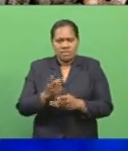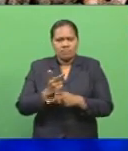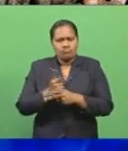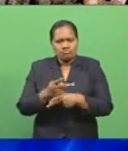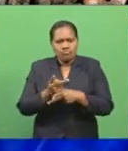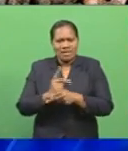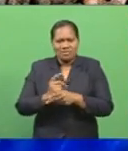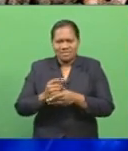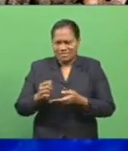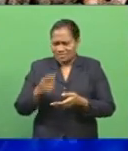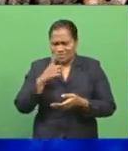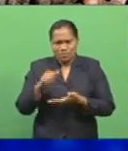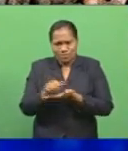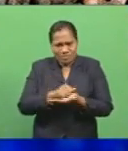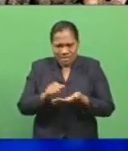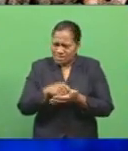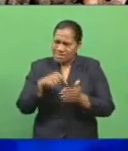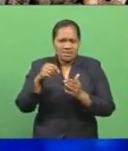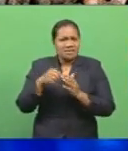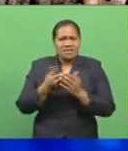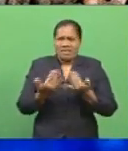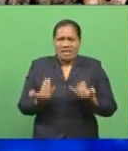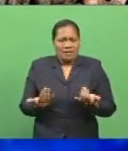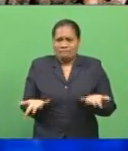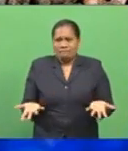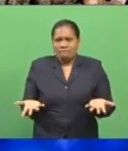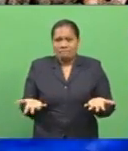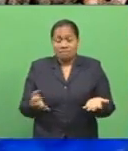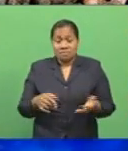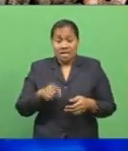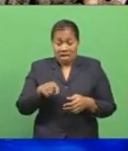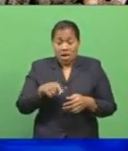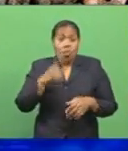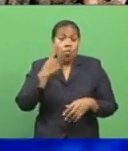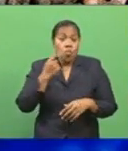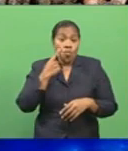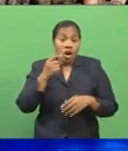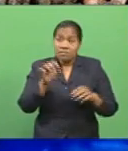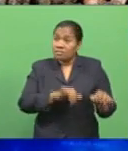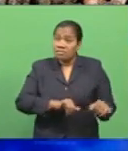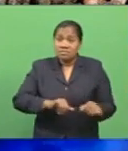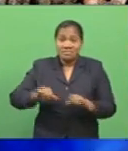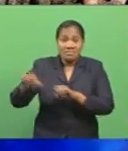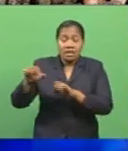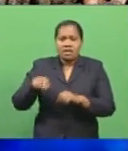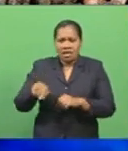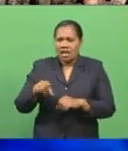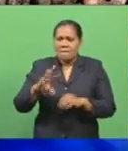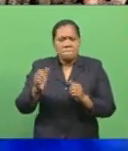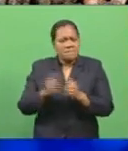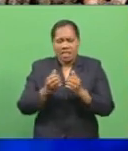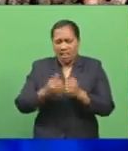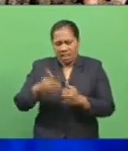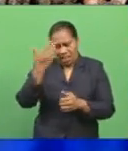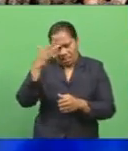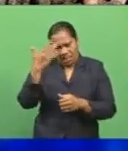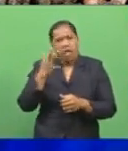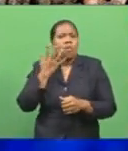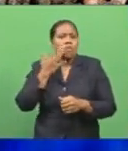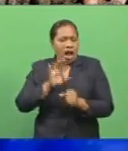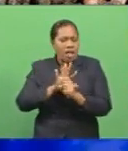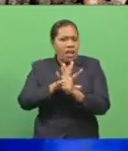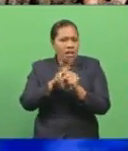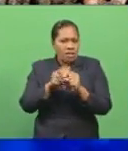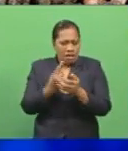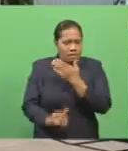scaled back. Local exporters are in uncharted waters with many unknowns about the timing and aftermath of the disease. Kritika